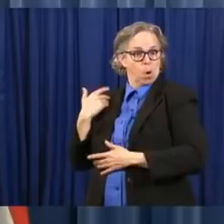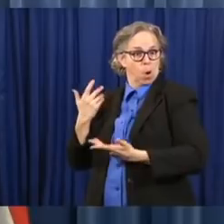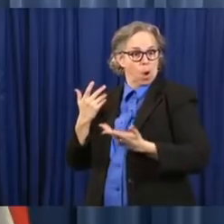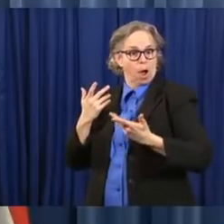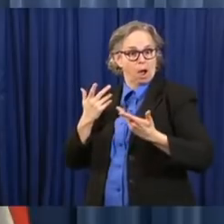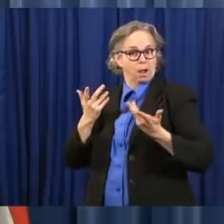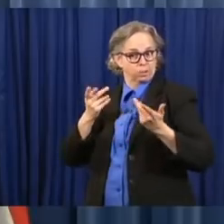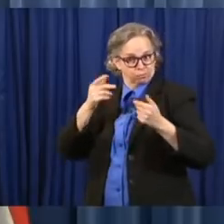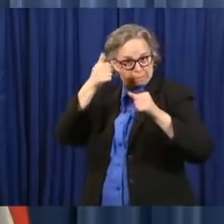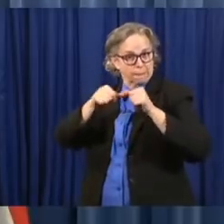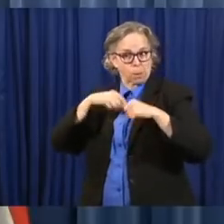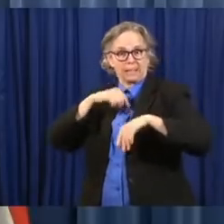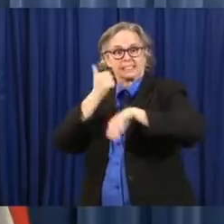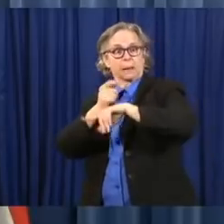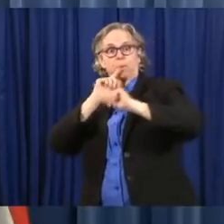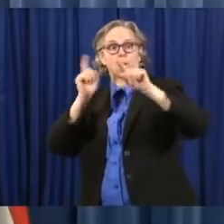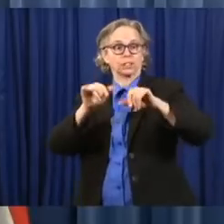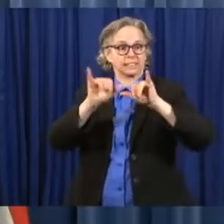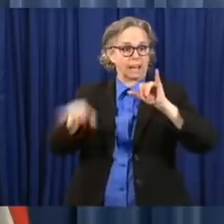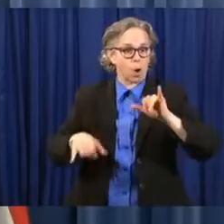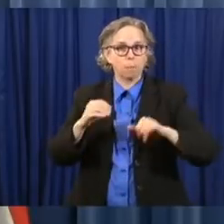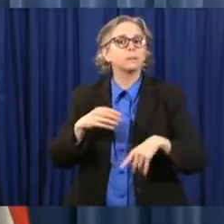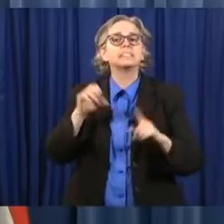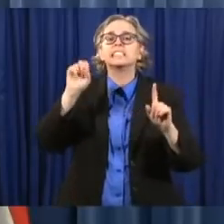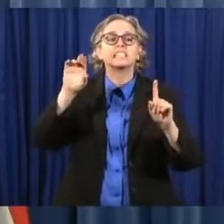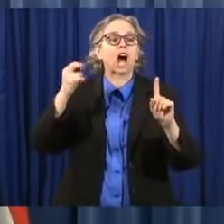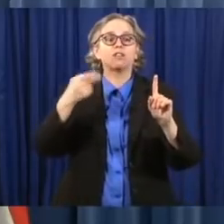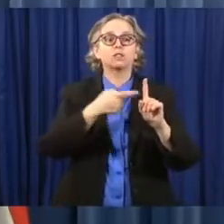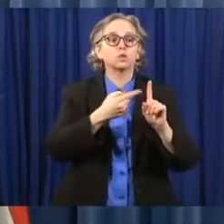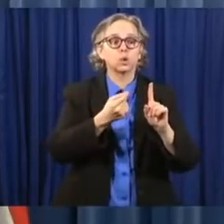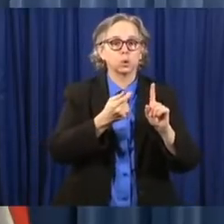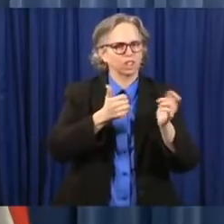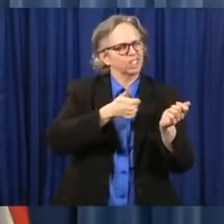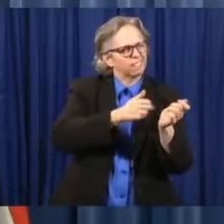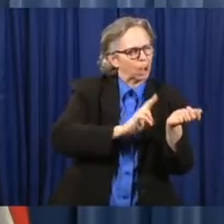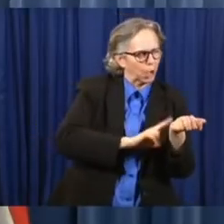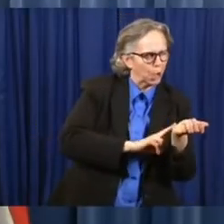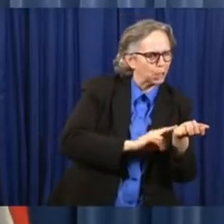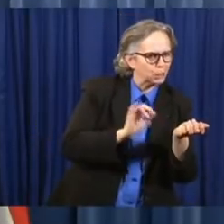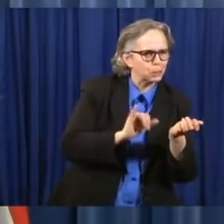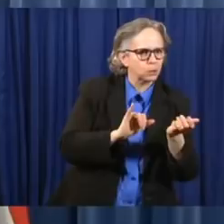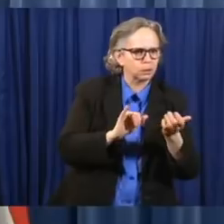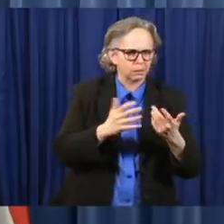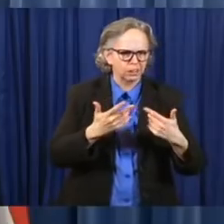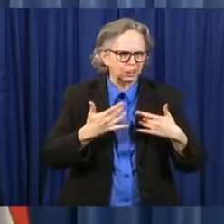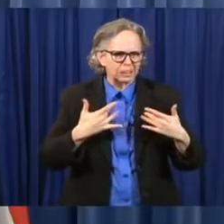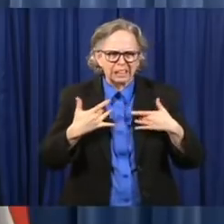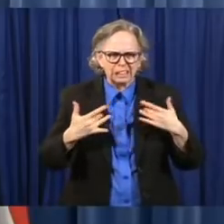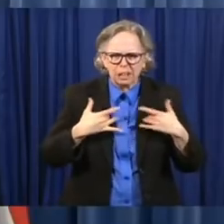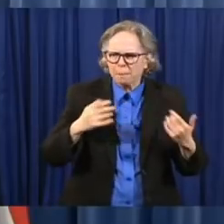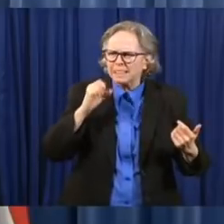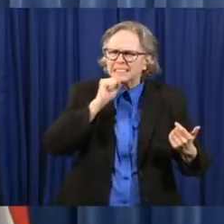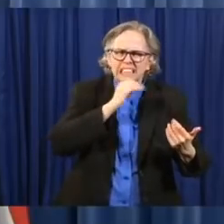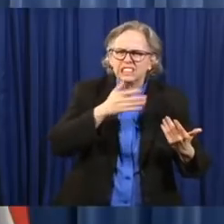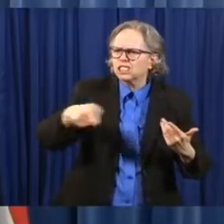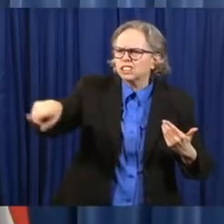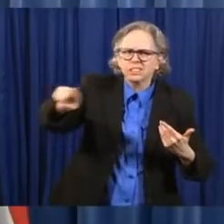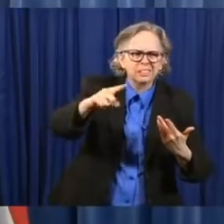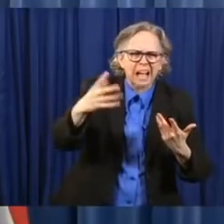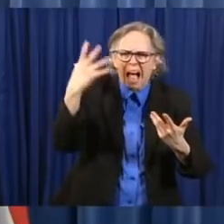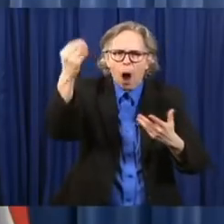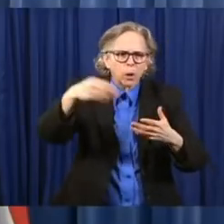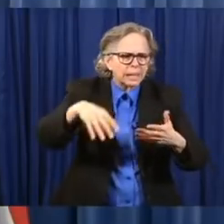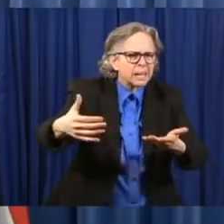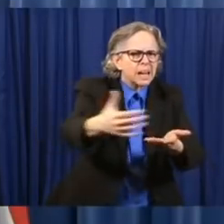citizens venturing out to the restaurant to get their carry-out. So they decided to only serve senior citizens for